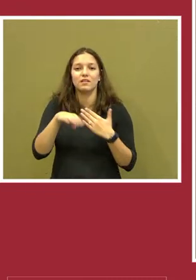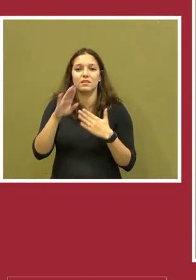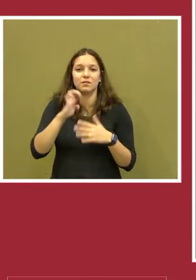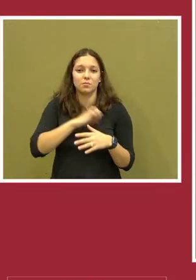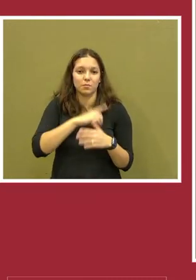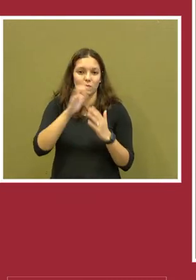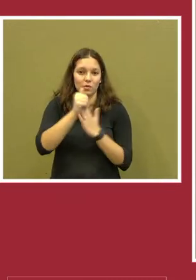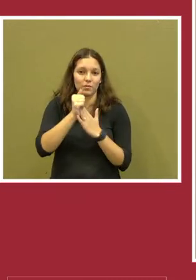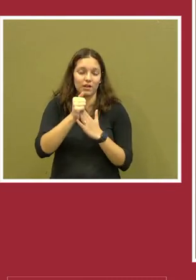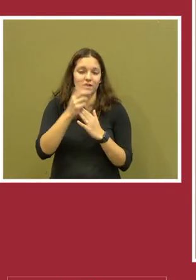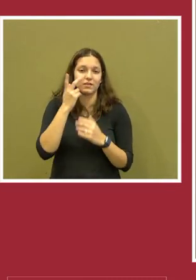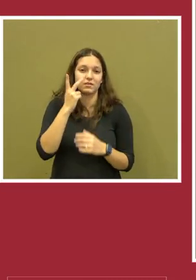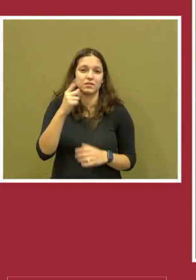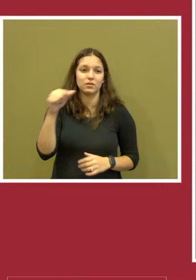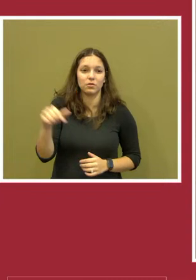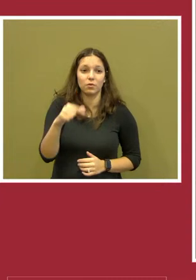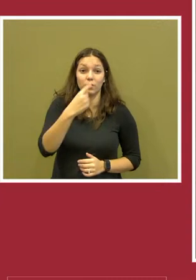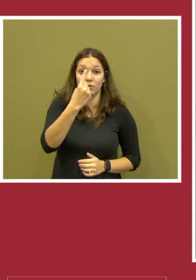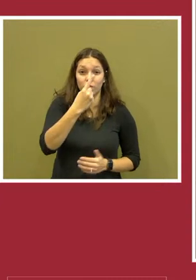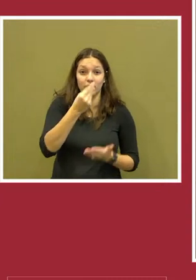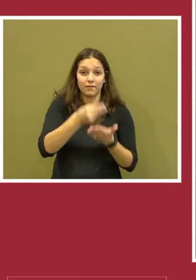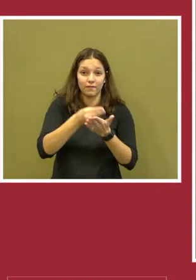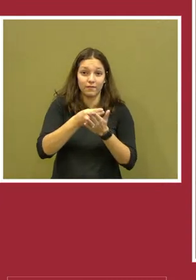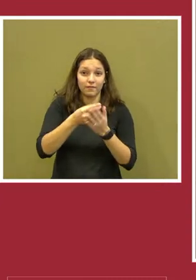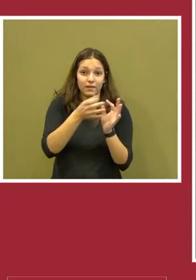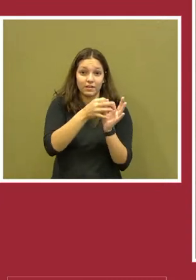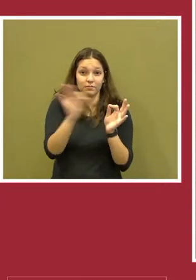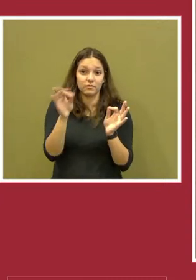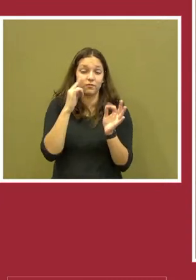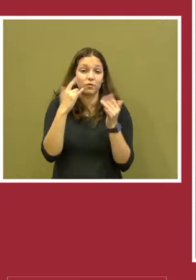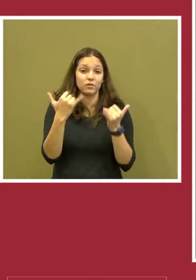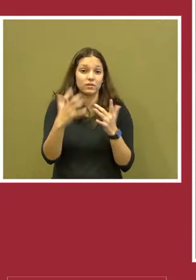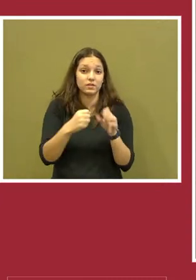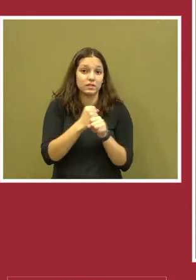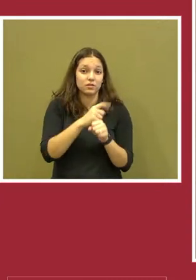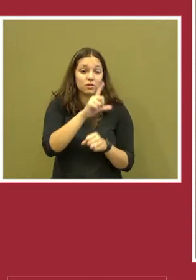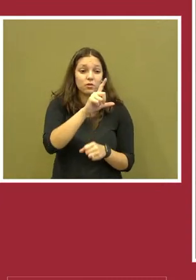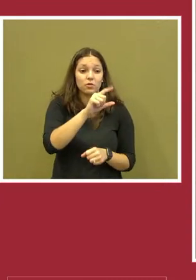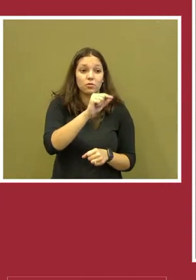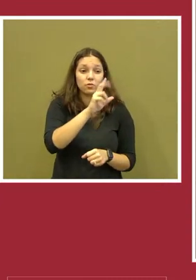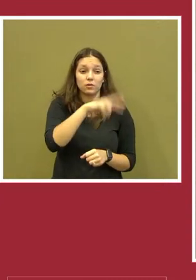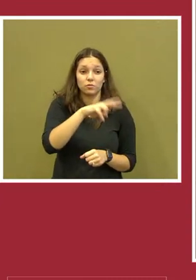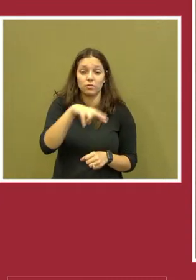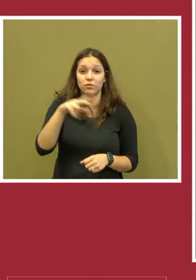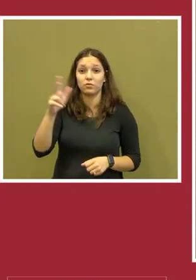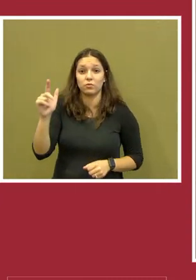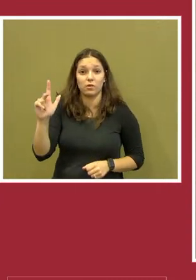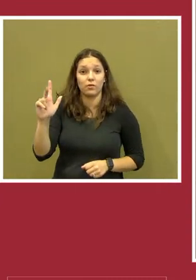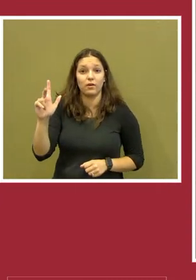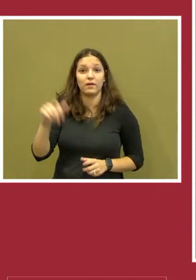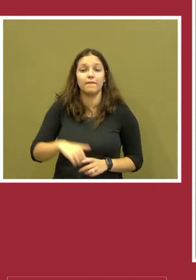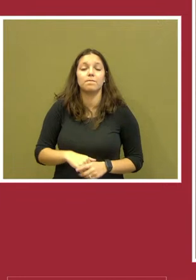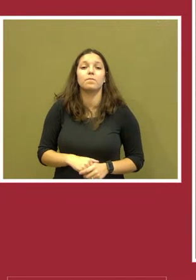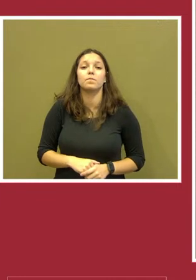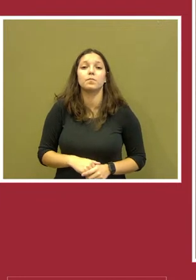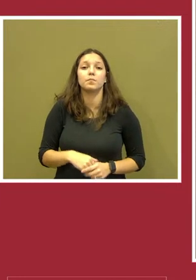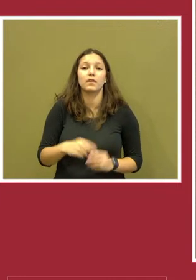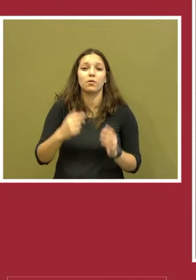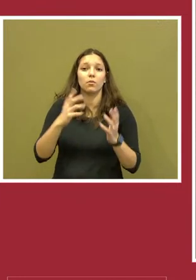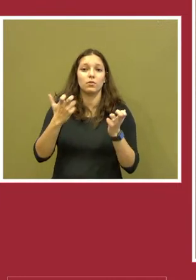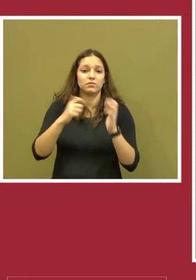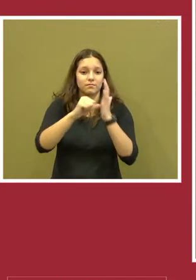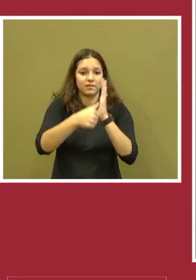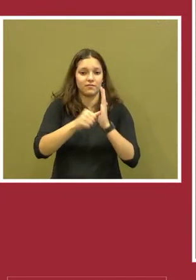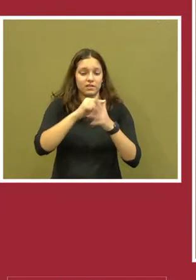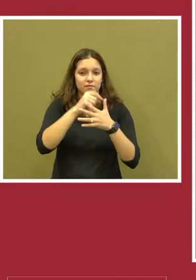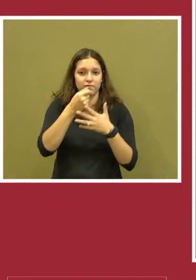packet, you'll find the quarter one financial statements for this current school year, 22-23. I just want to call out a few highlights.